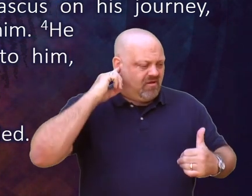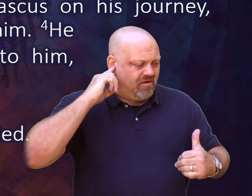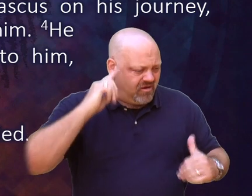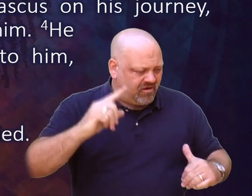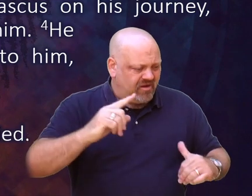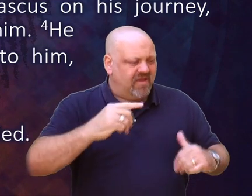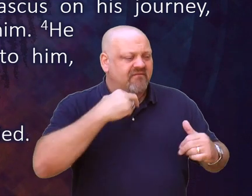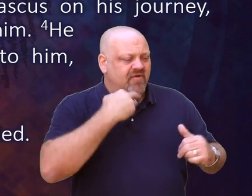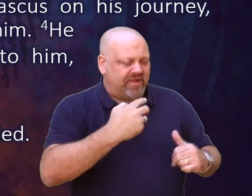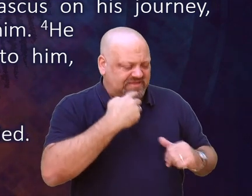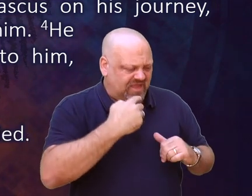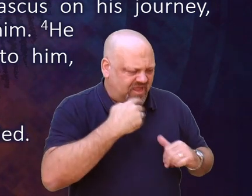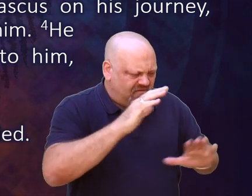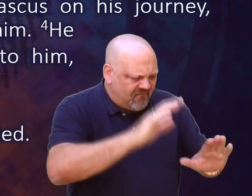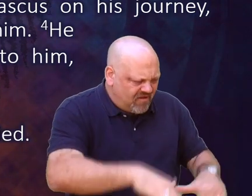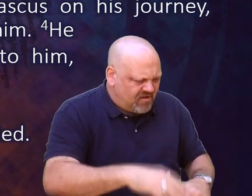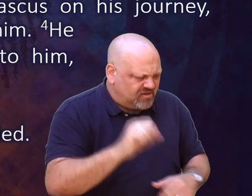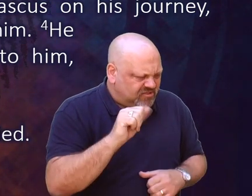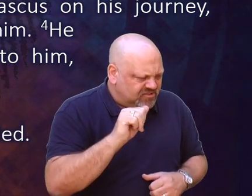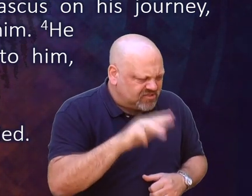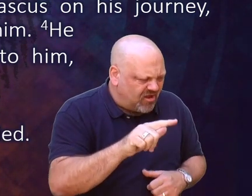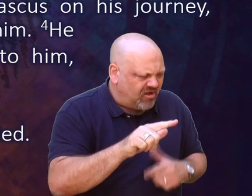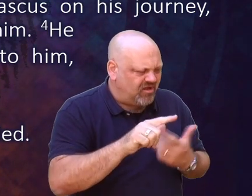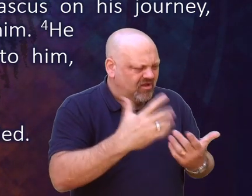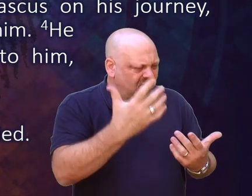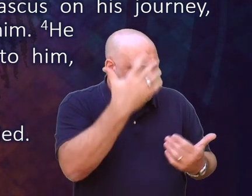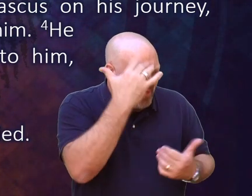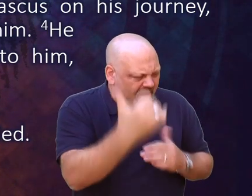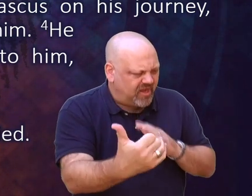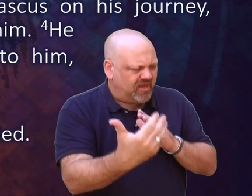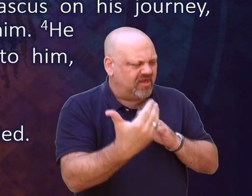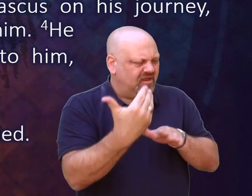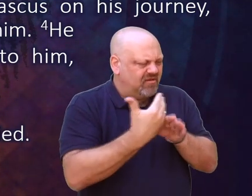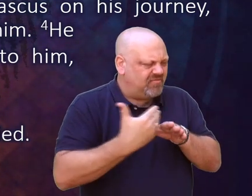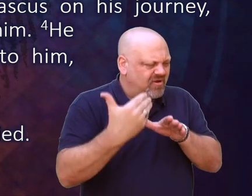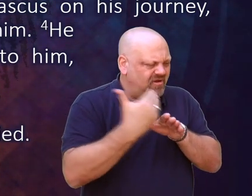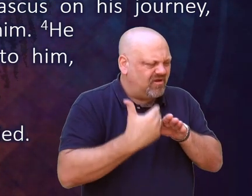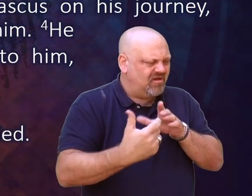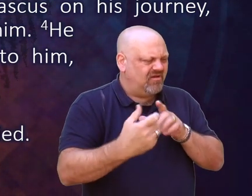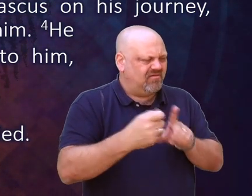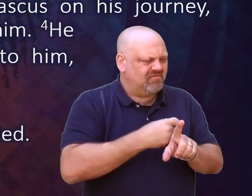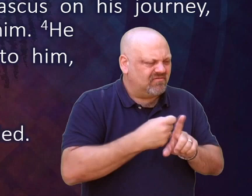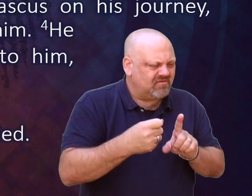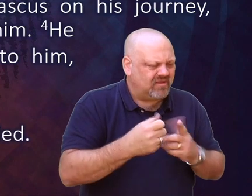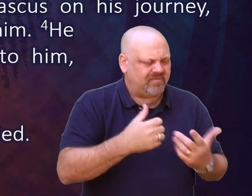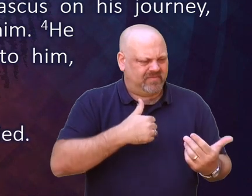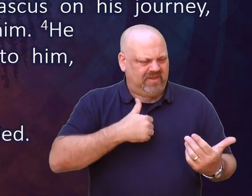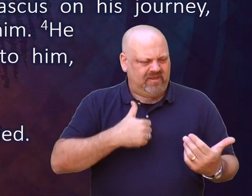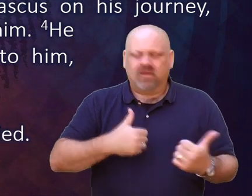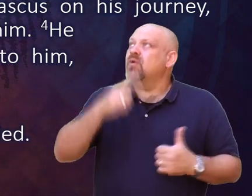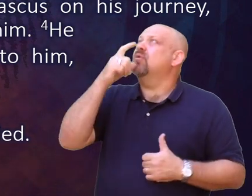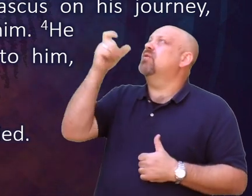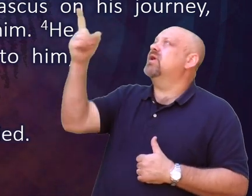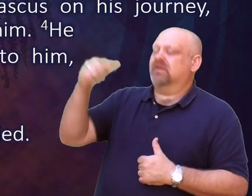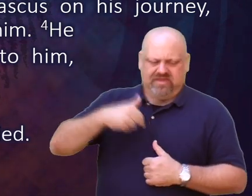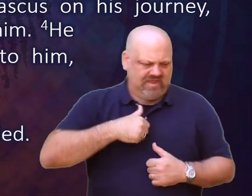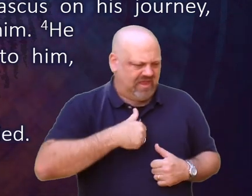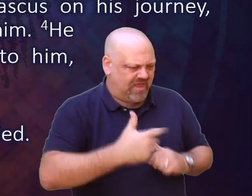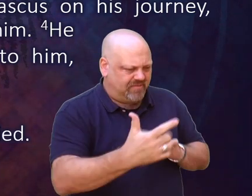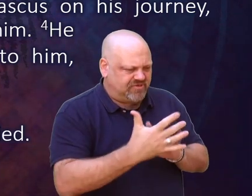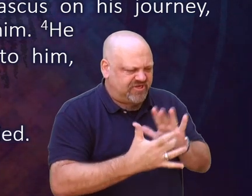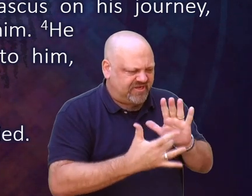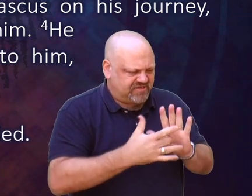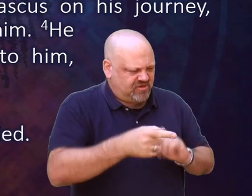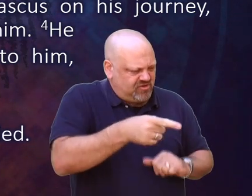Saul, why do you persecute me?" "Who are you, Lord?" Saul asked. "I am Jesus,